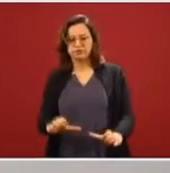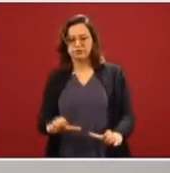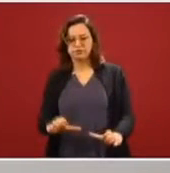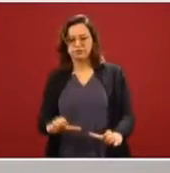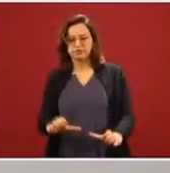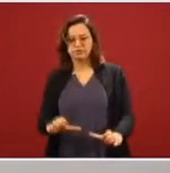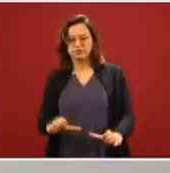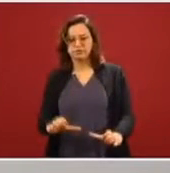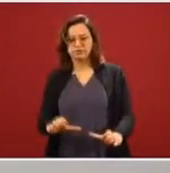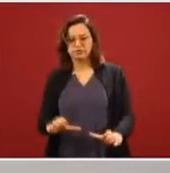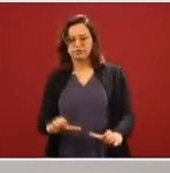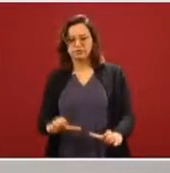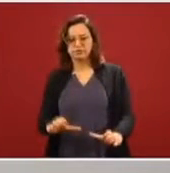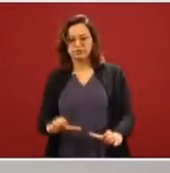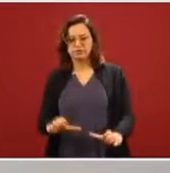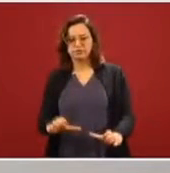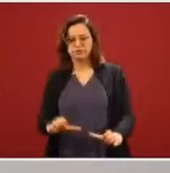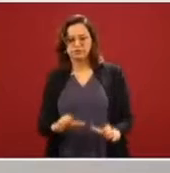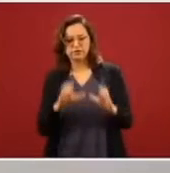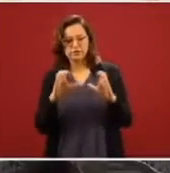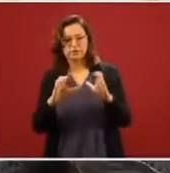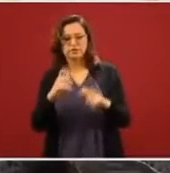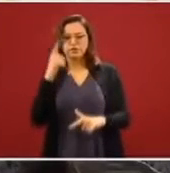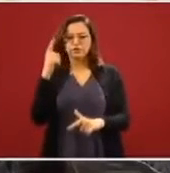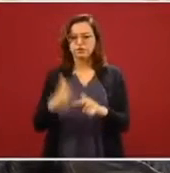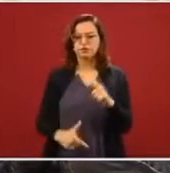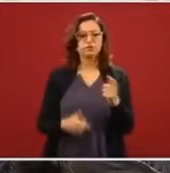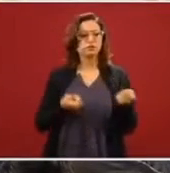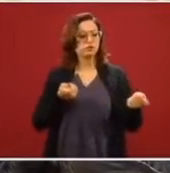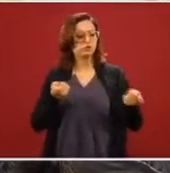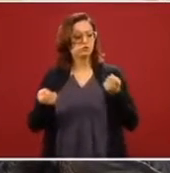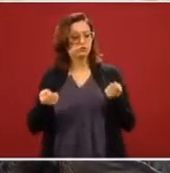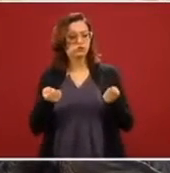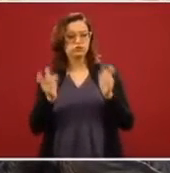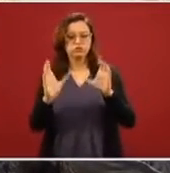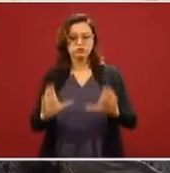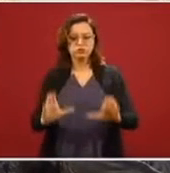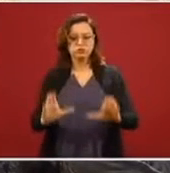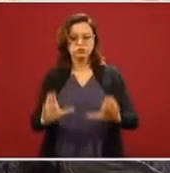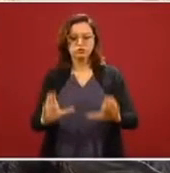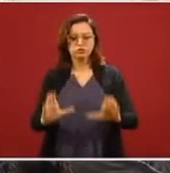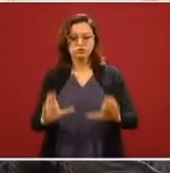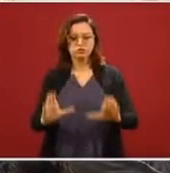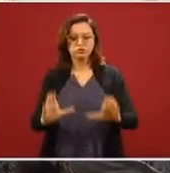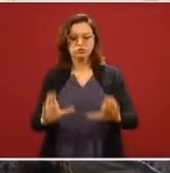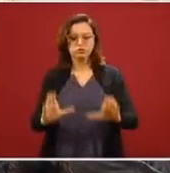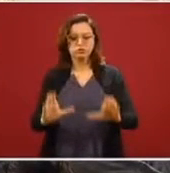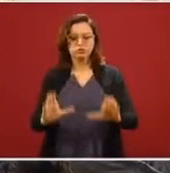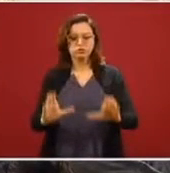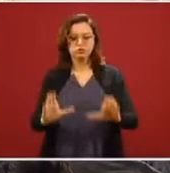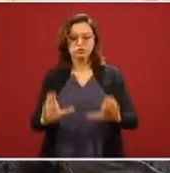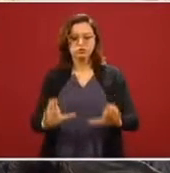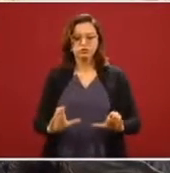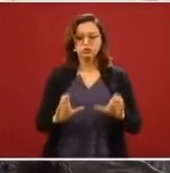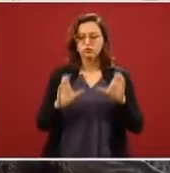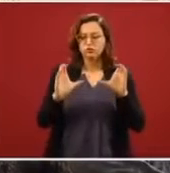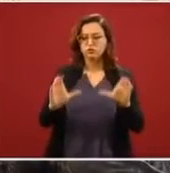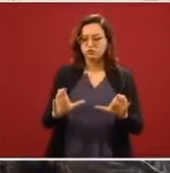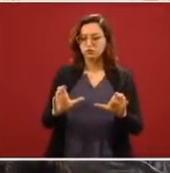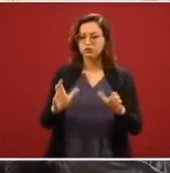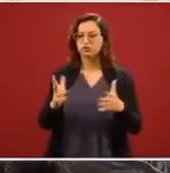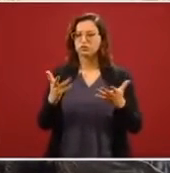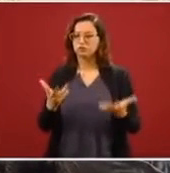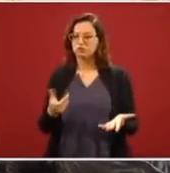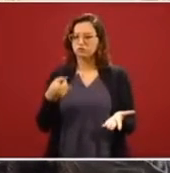measures of prevention and precautions control and que control explicamos, that we have explained,